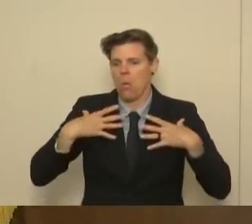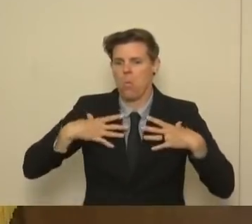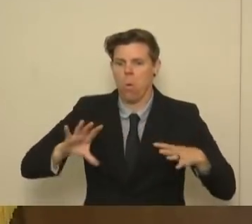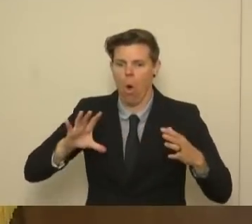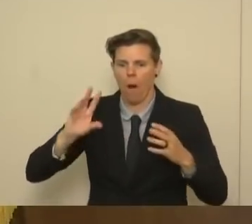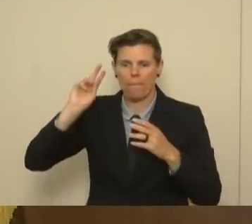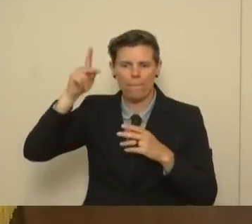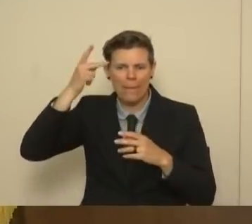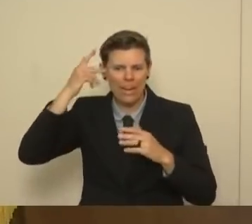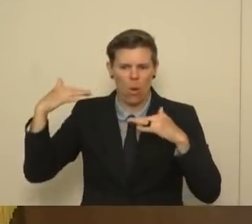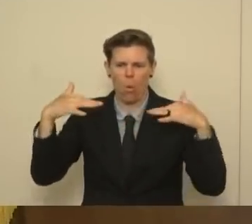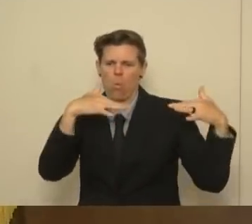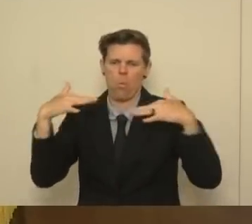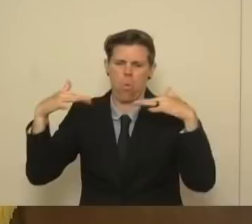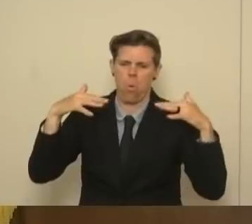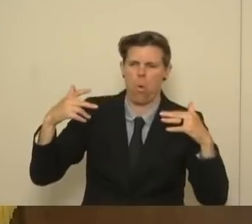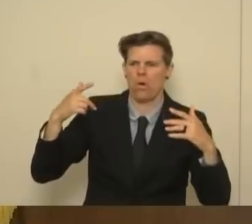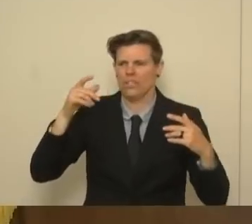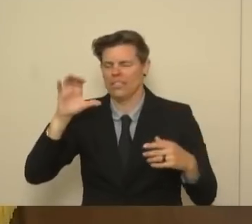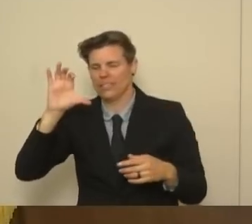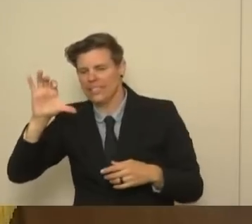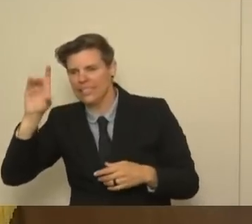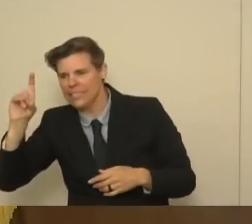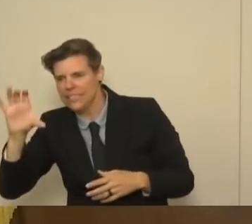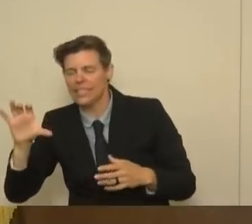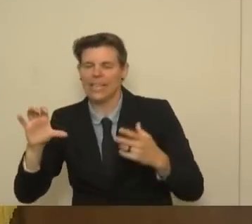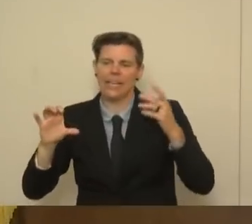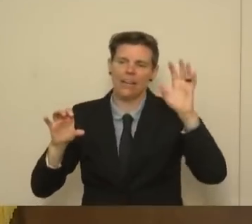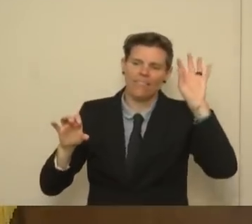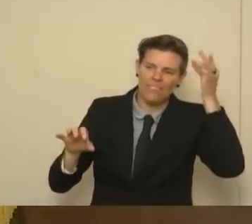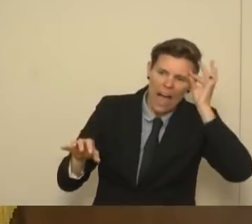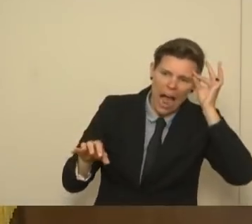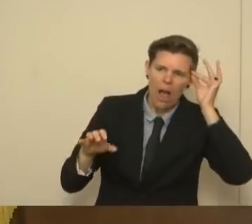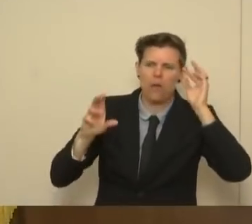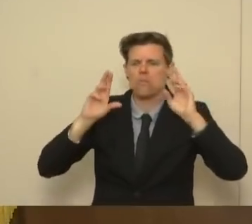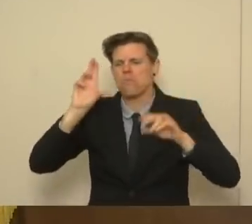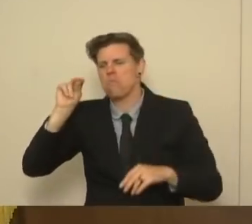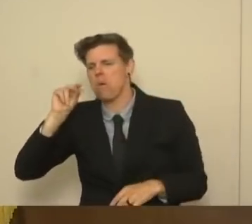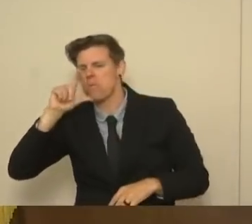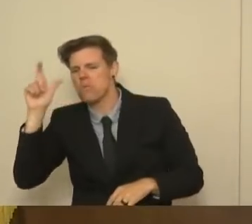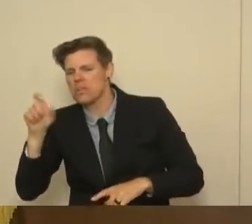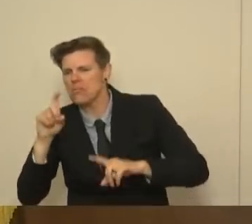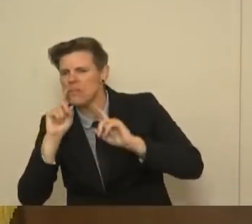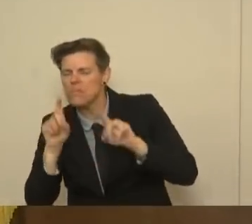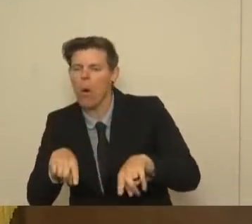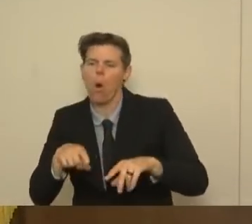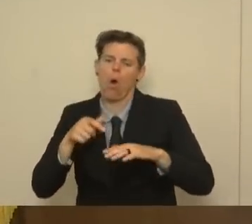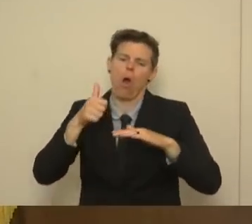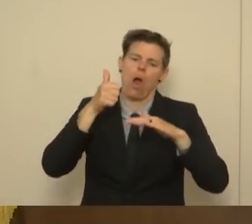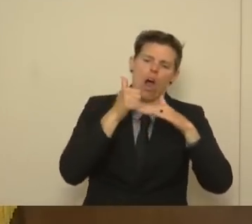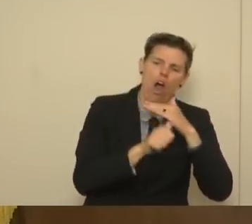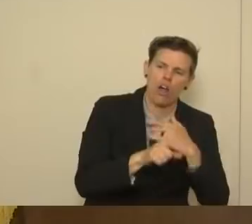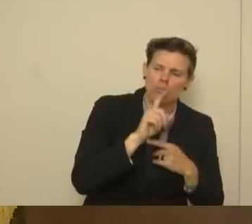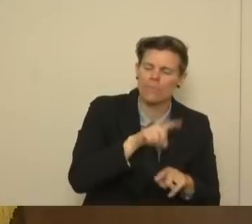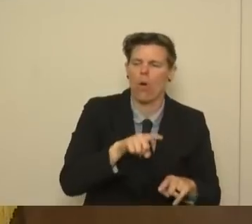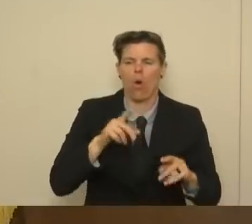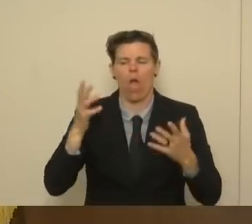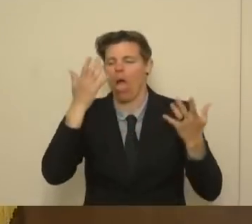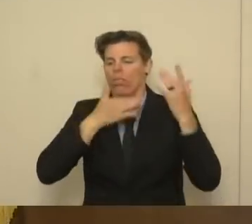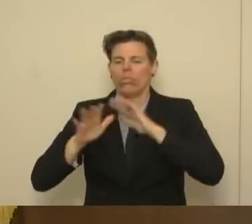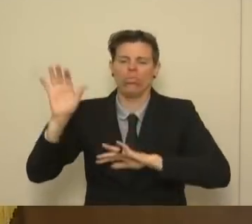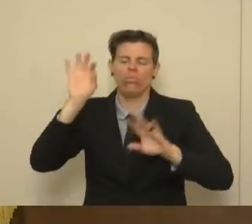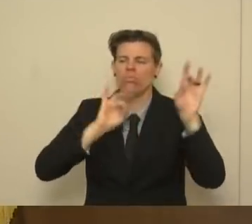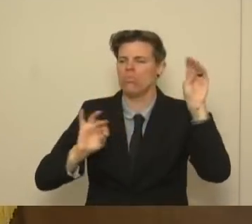government, bureaucratic, unnecessary reporting that's intended, I think, worse to underreport what's going on. But